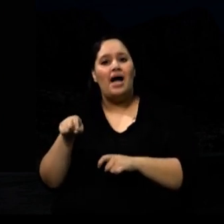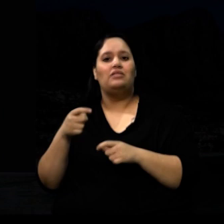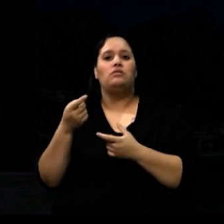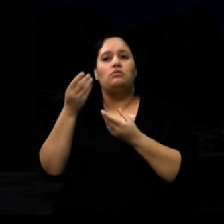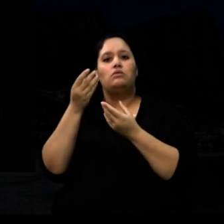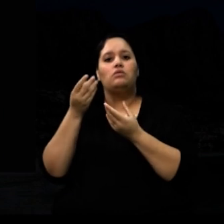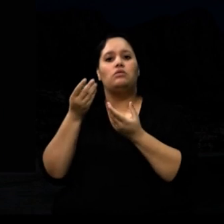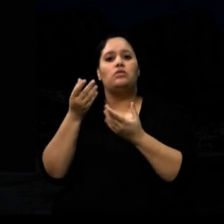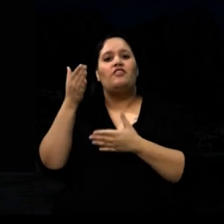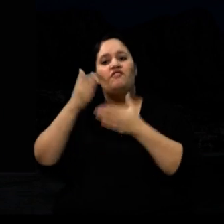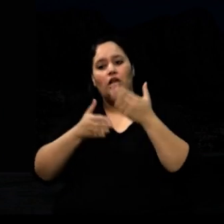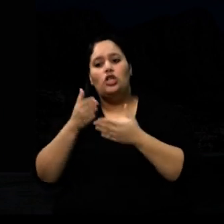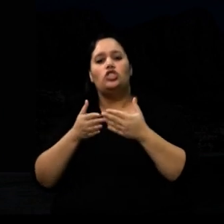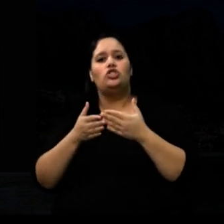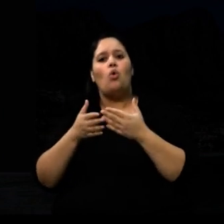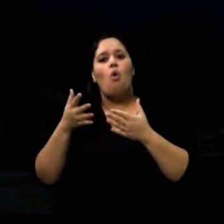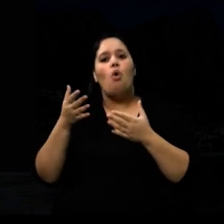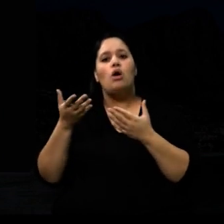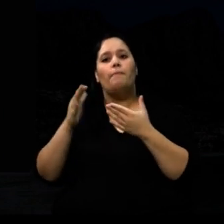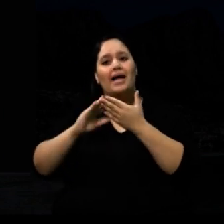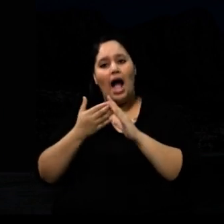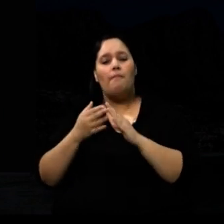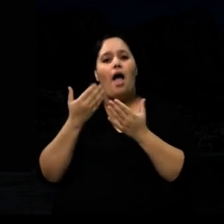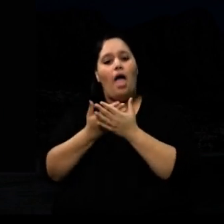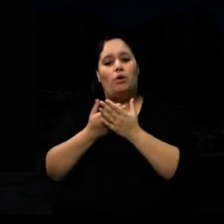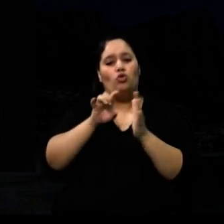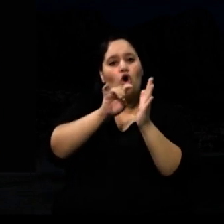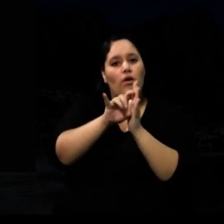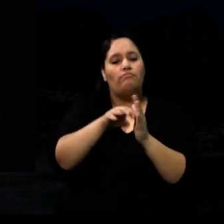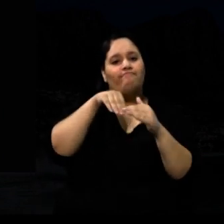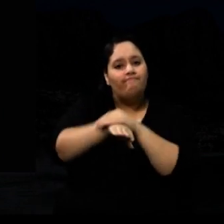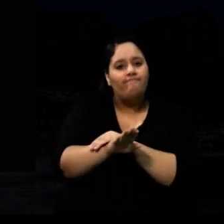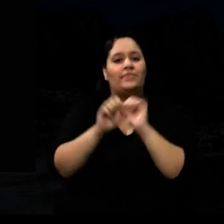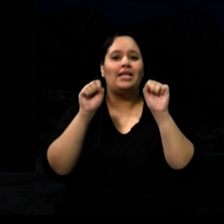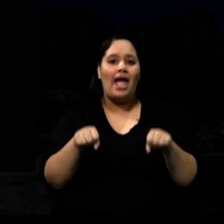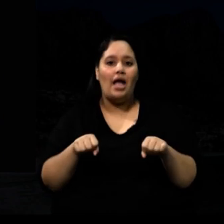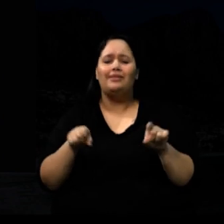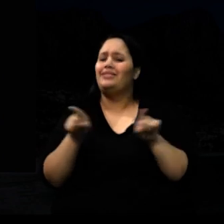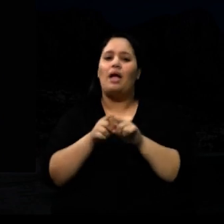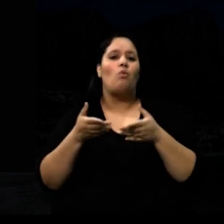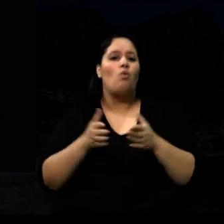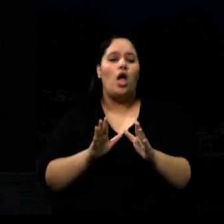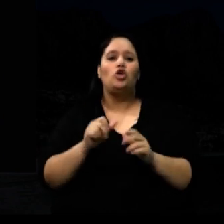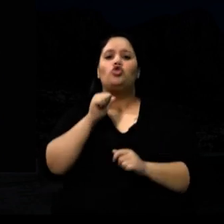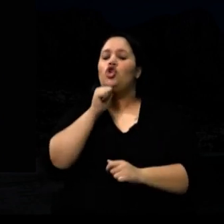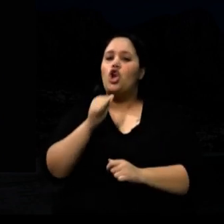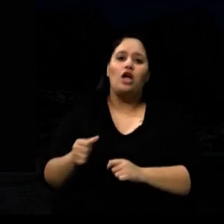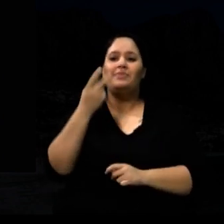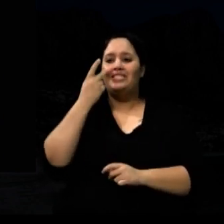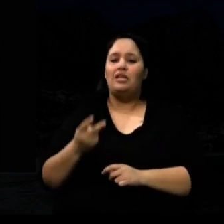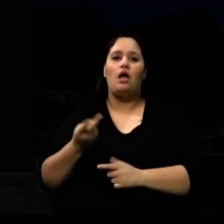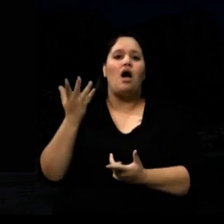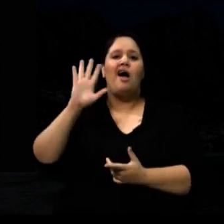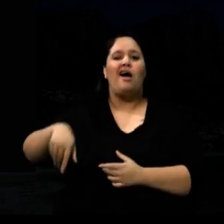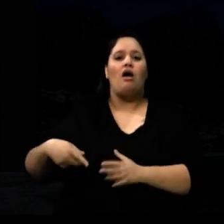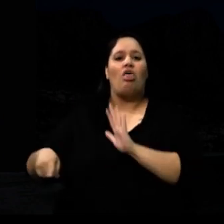or to compete evenly in the labour market at the same rate and should not be seen as a disadvantaged person